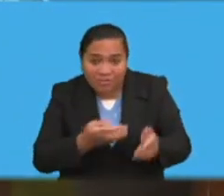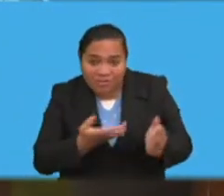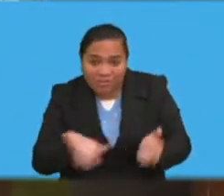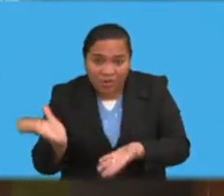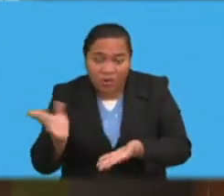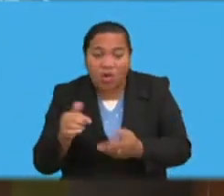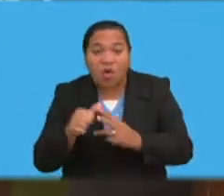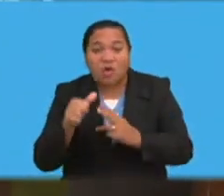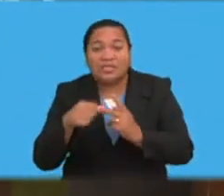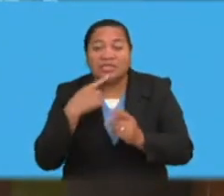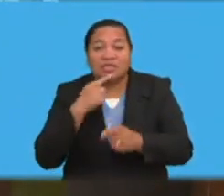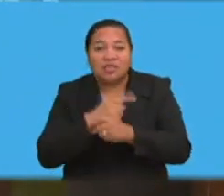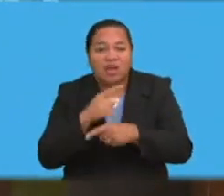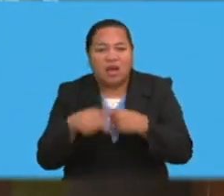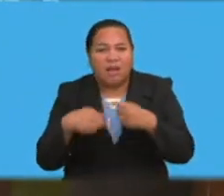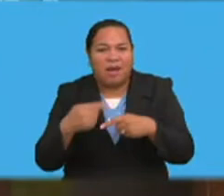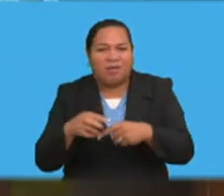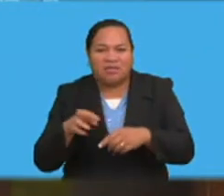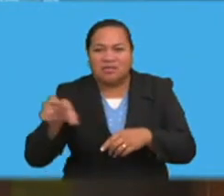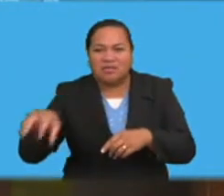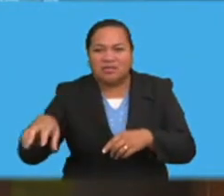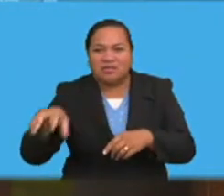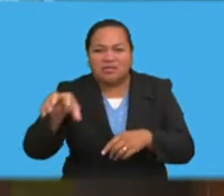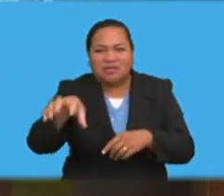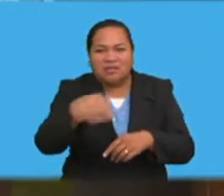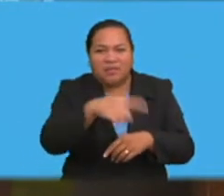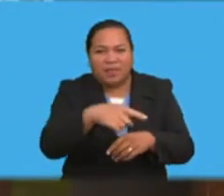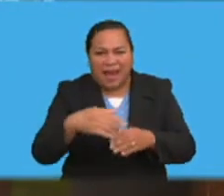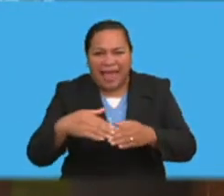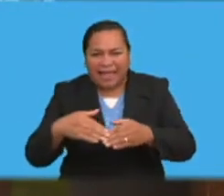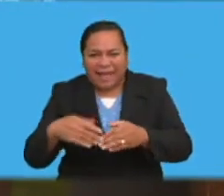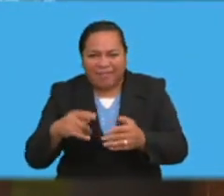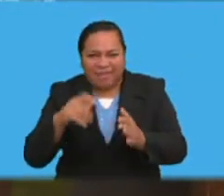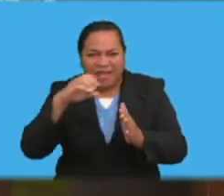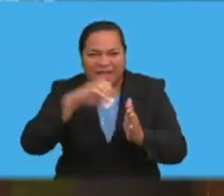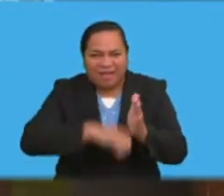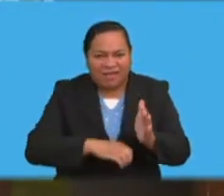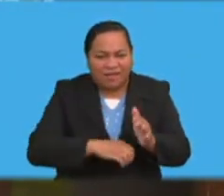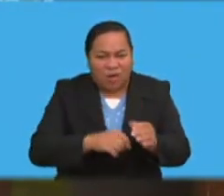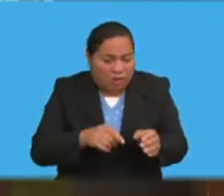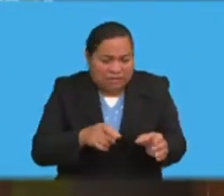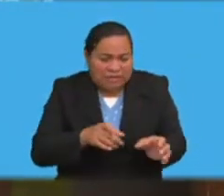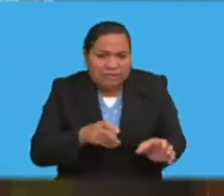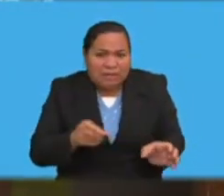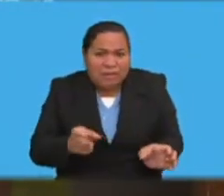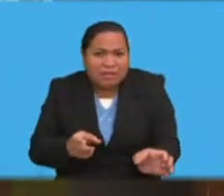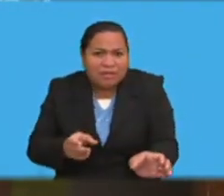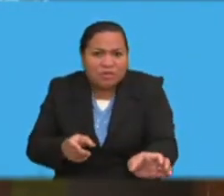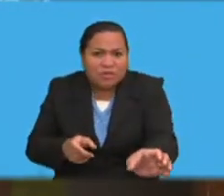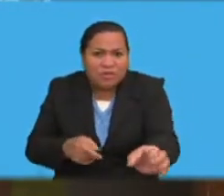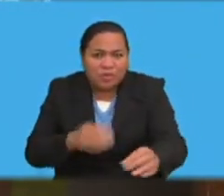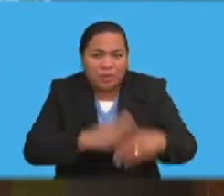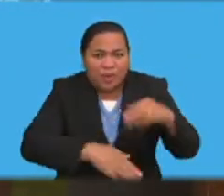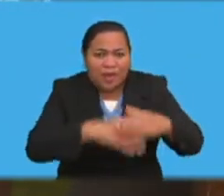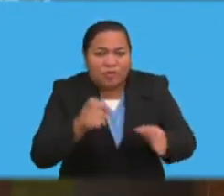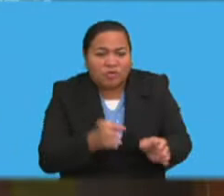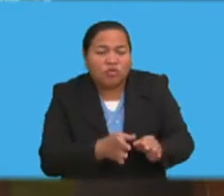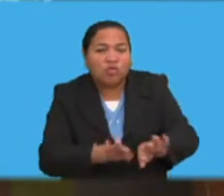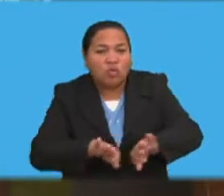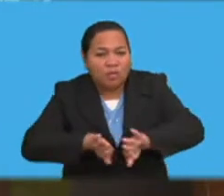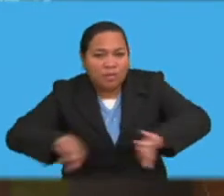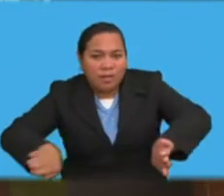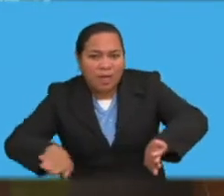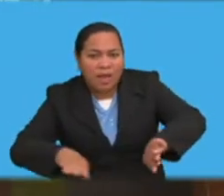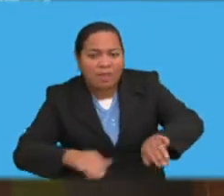construction of surrounding dikes. A dike is an embankment, a levee, constructed along the banks of a stream or river for the purpose of protecting the